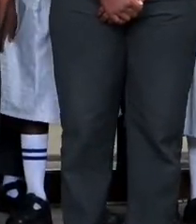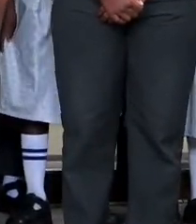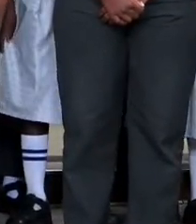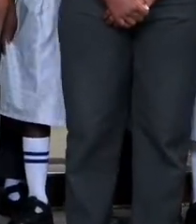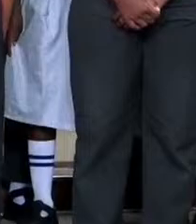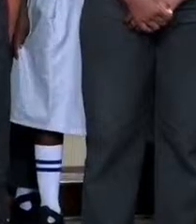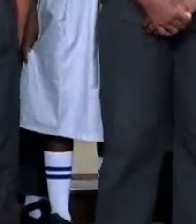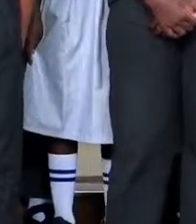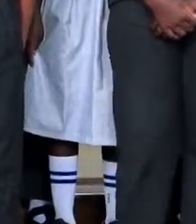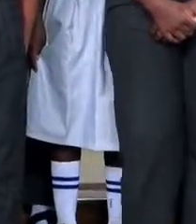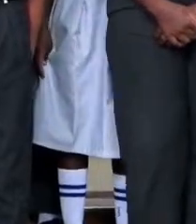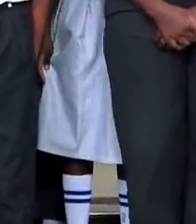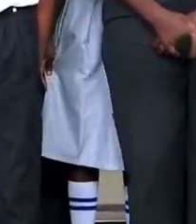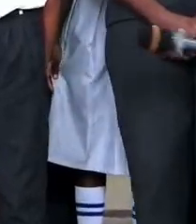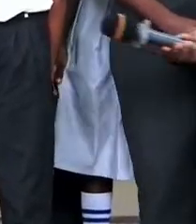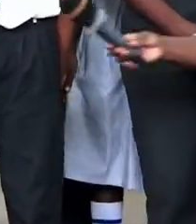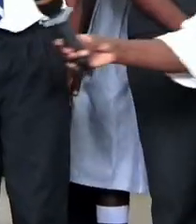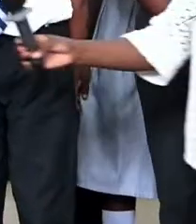Good morning,